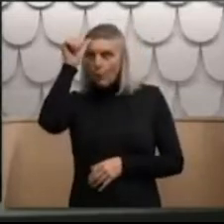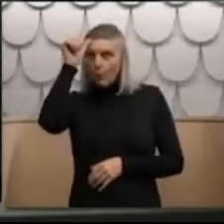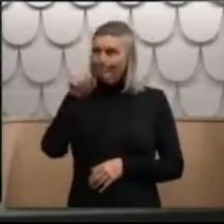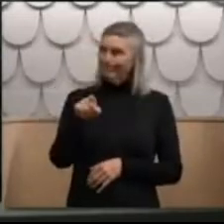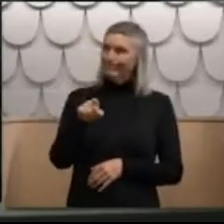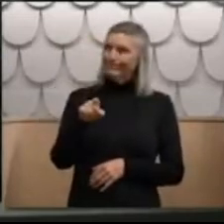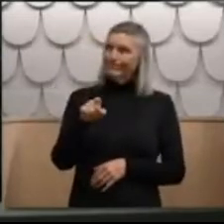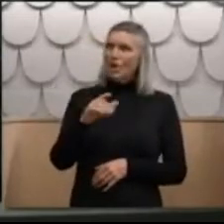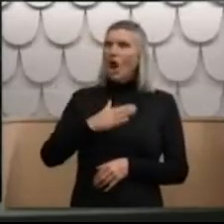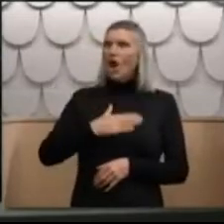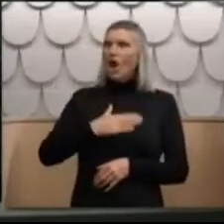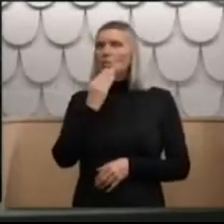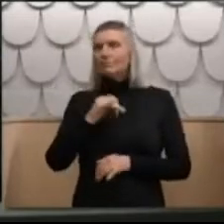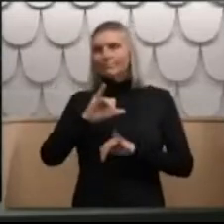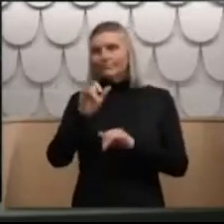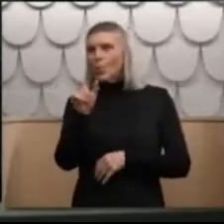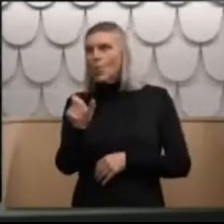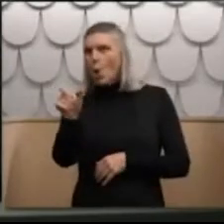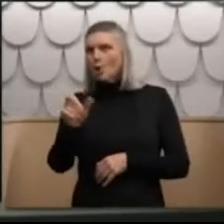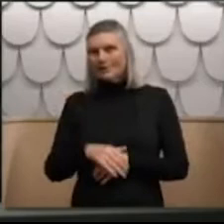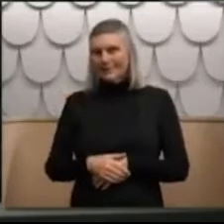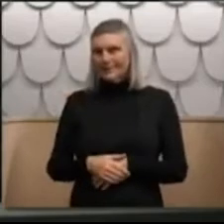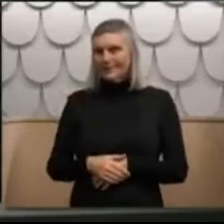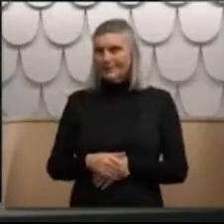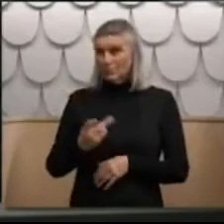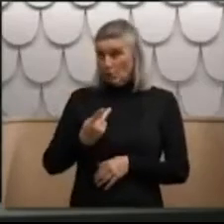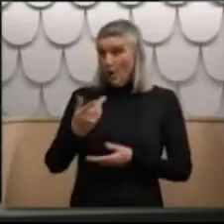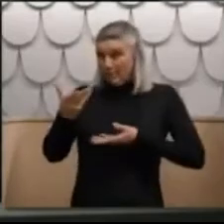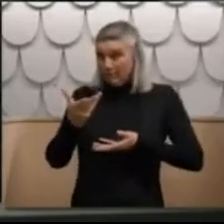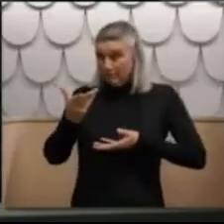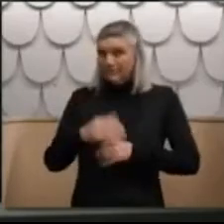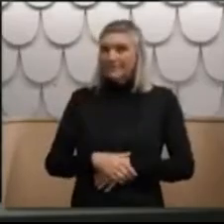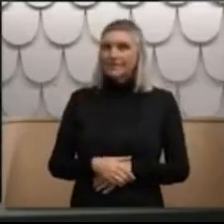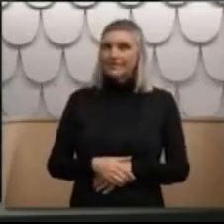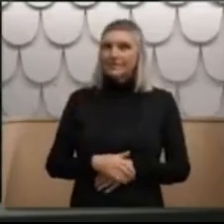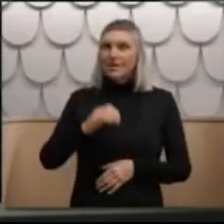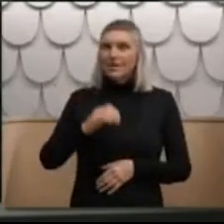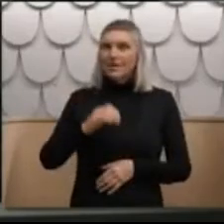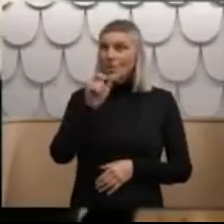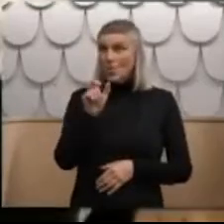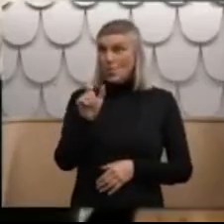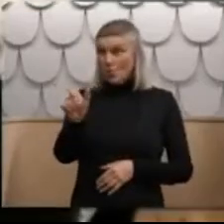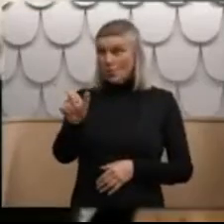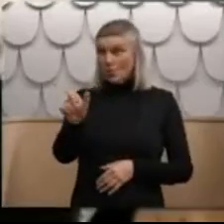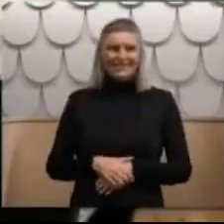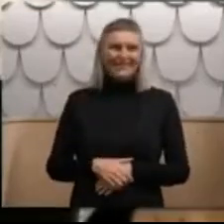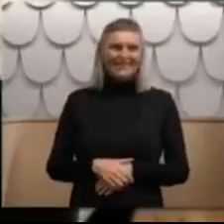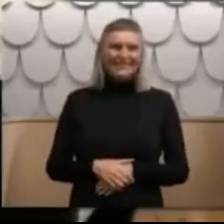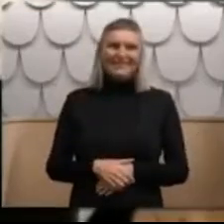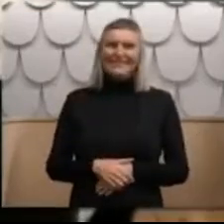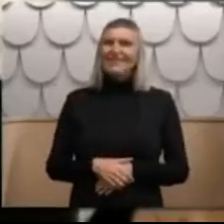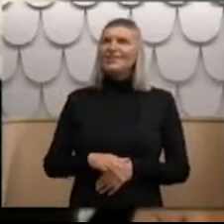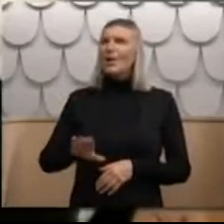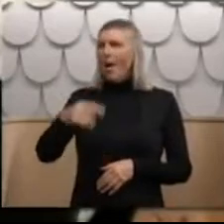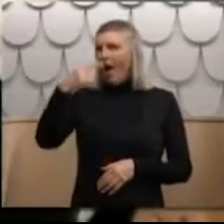like to use some kupu when we're having a kōrero, Māori kupu. And so I thought we would